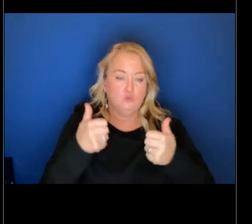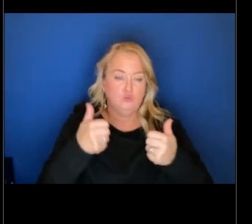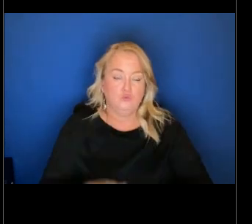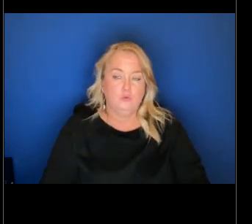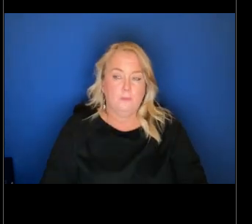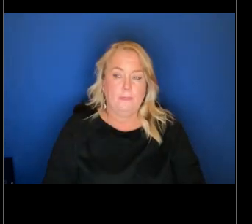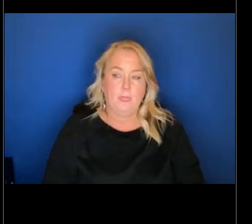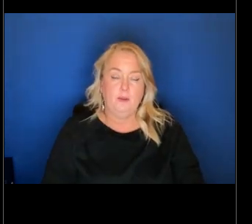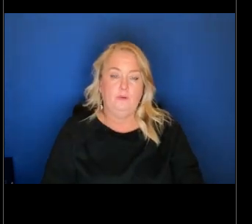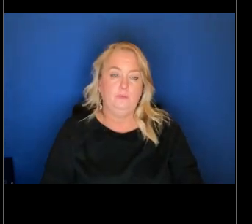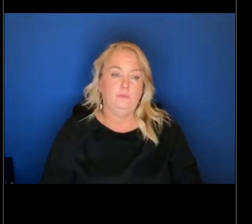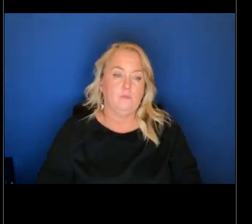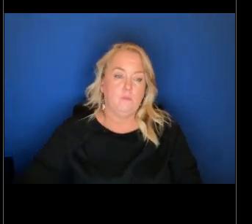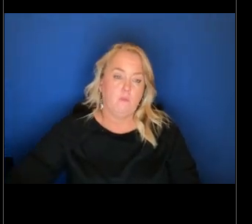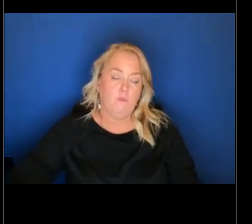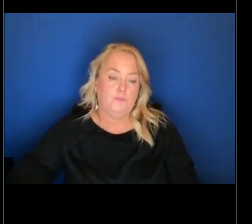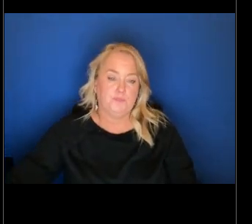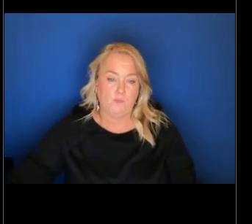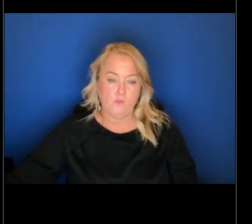B, false?